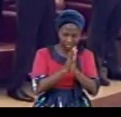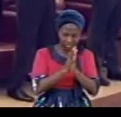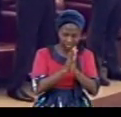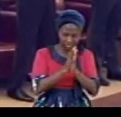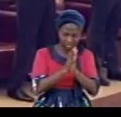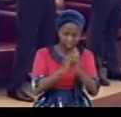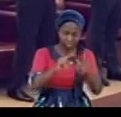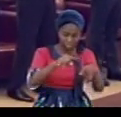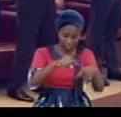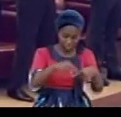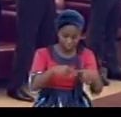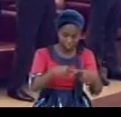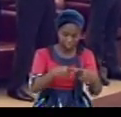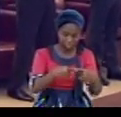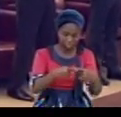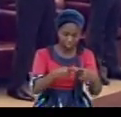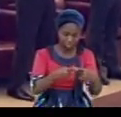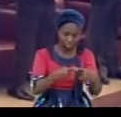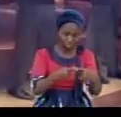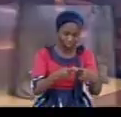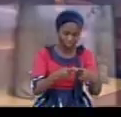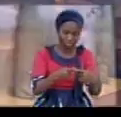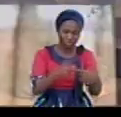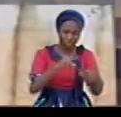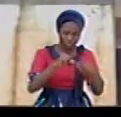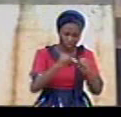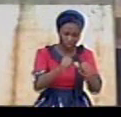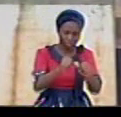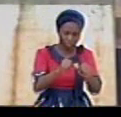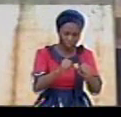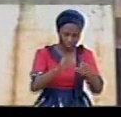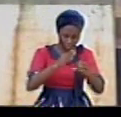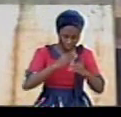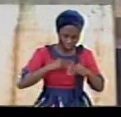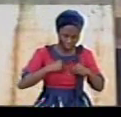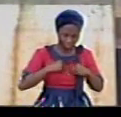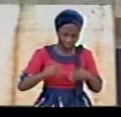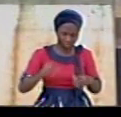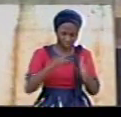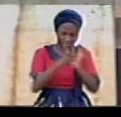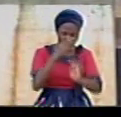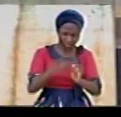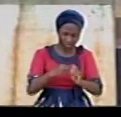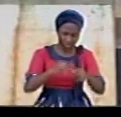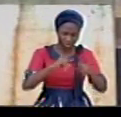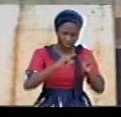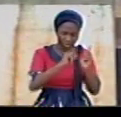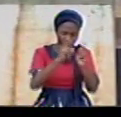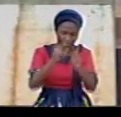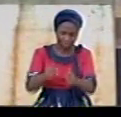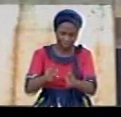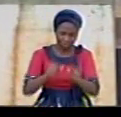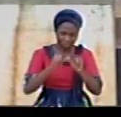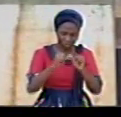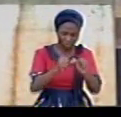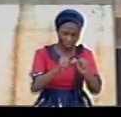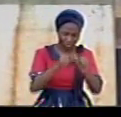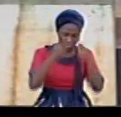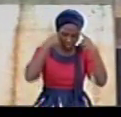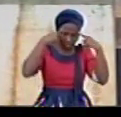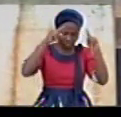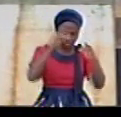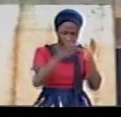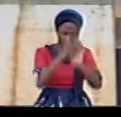Go on possessing. Go on prospering. Go